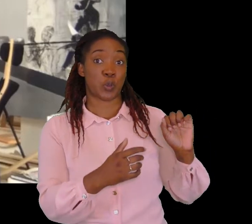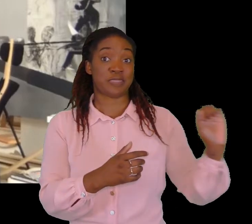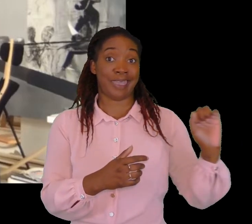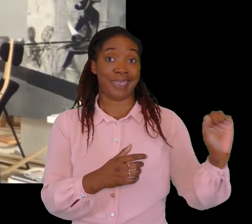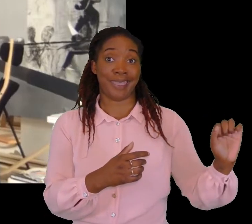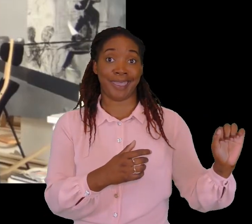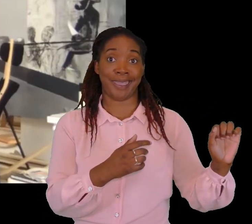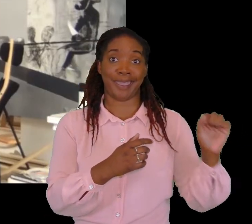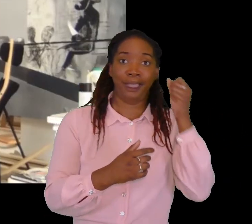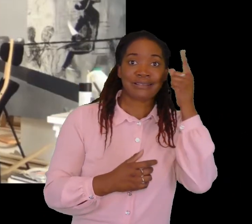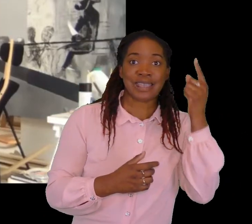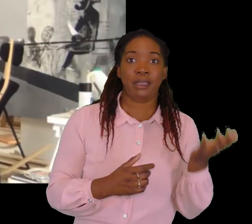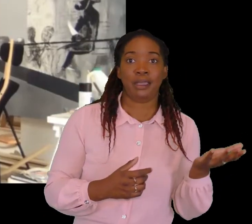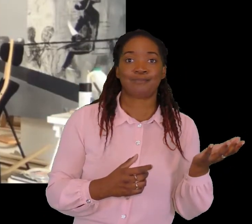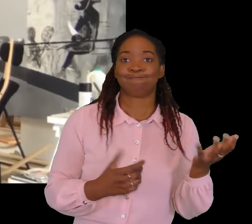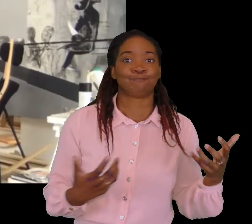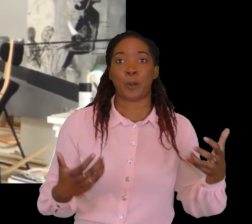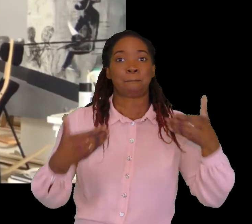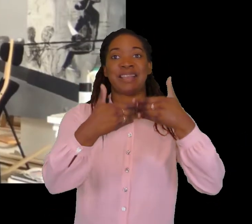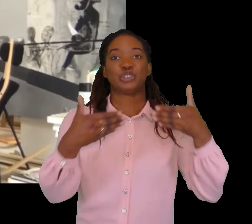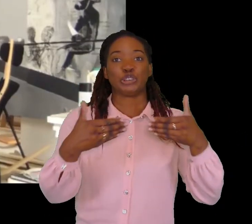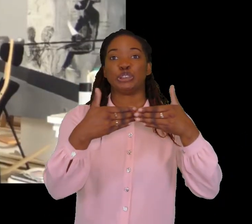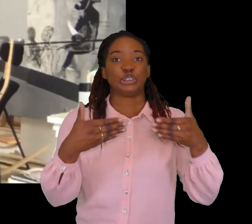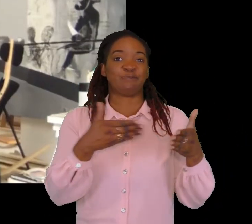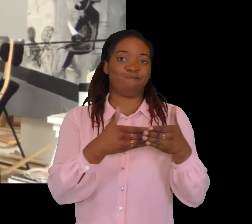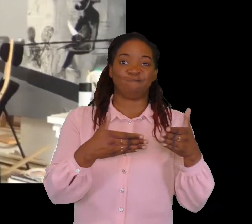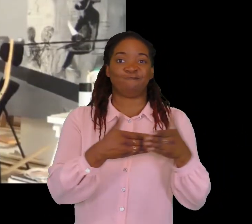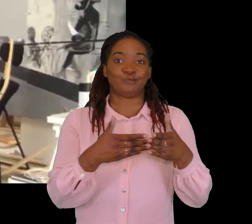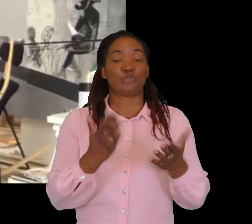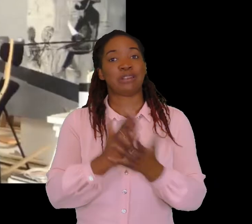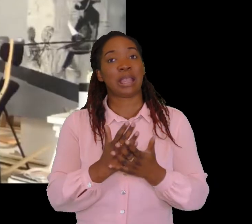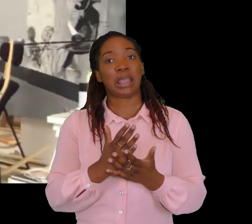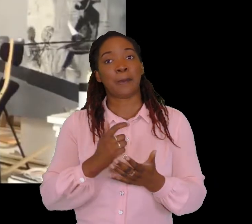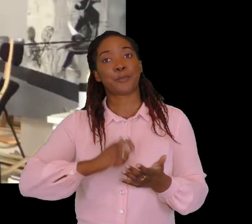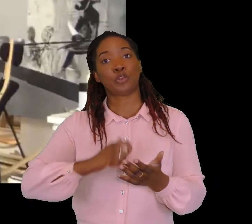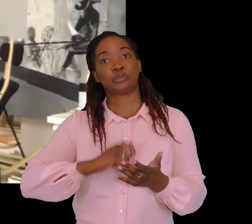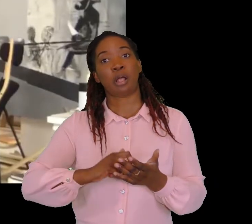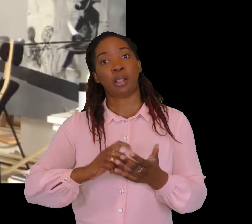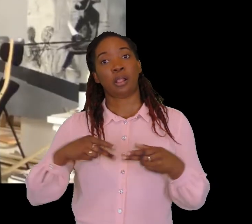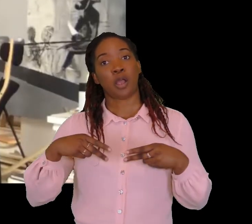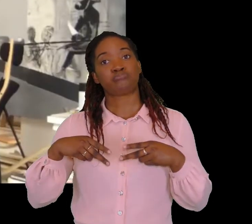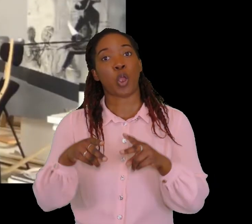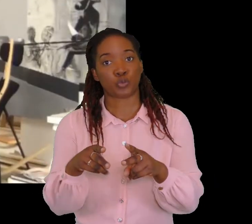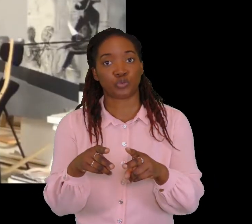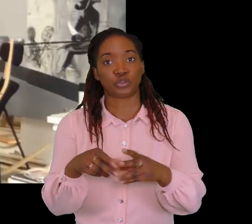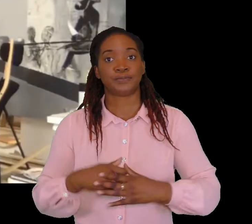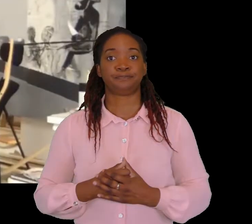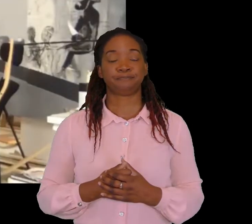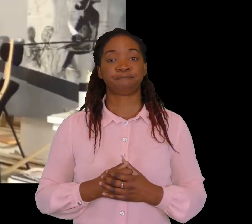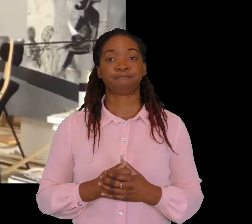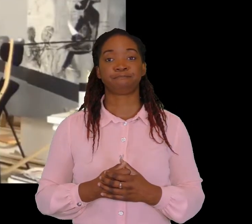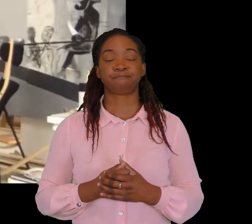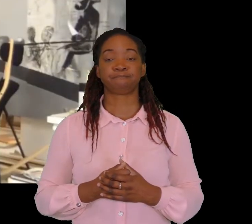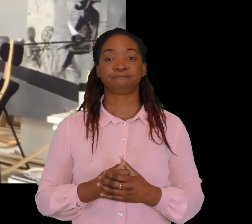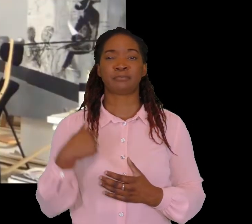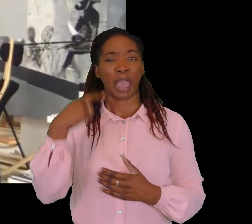aspirations for their own work. But so there's a very personal approach to it. And